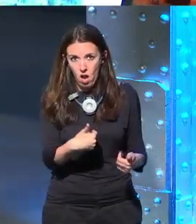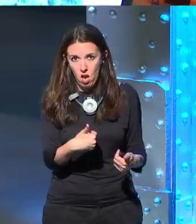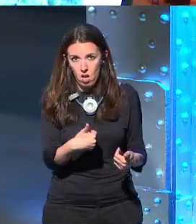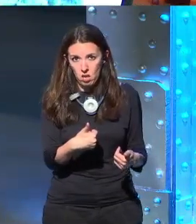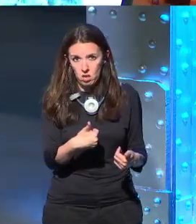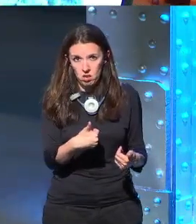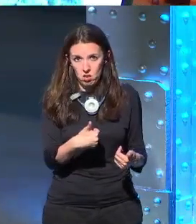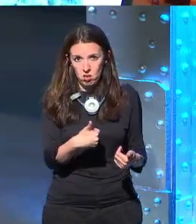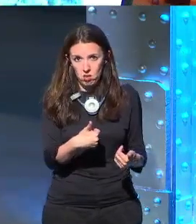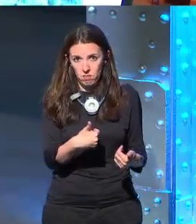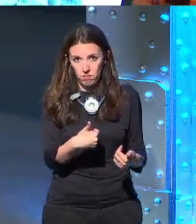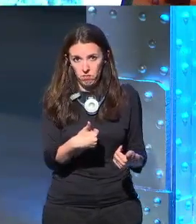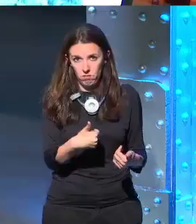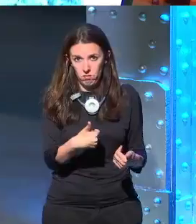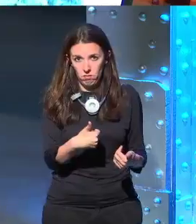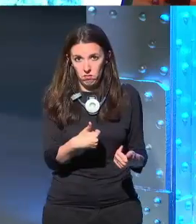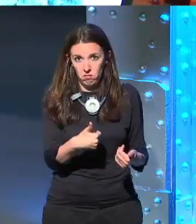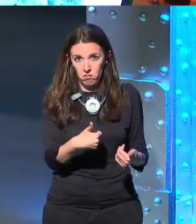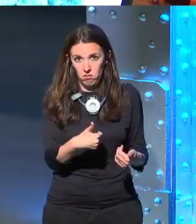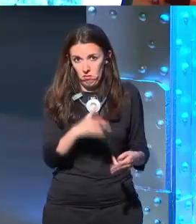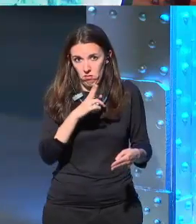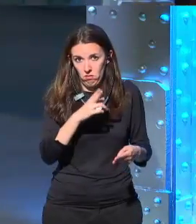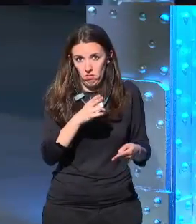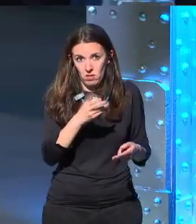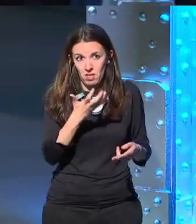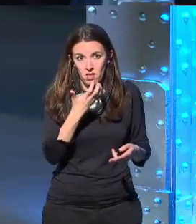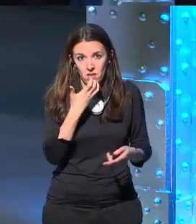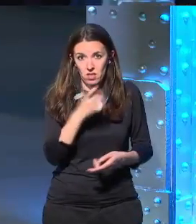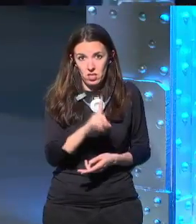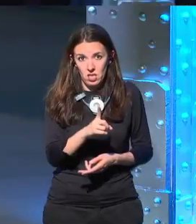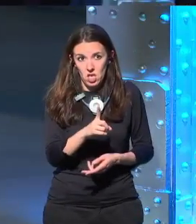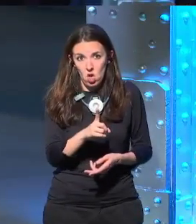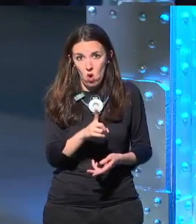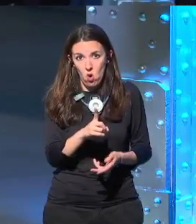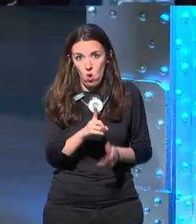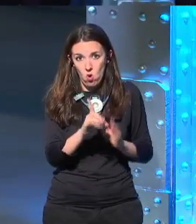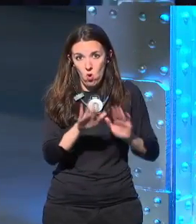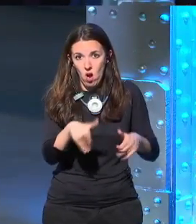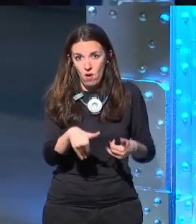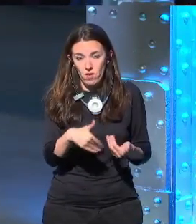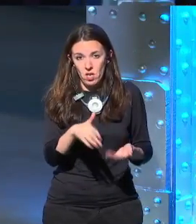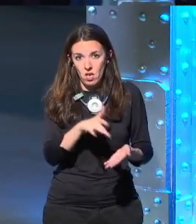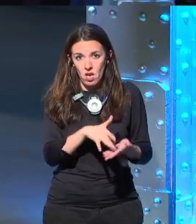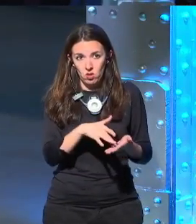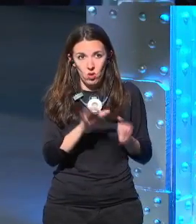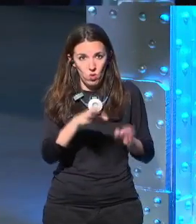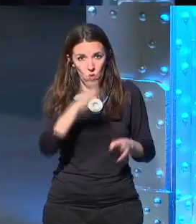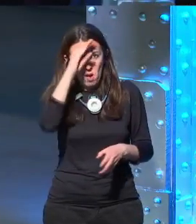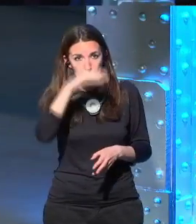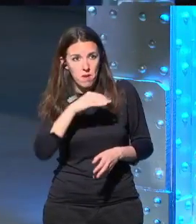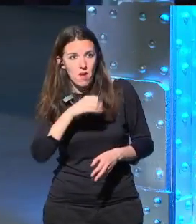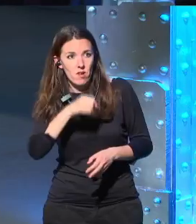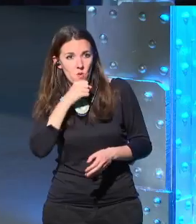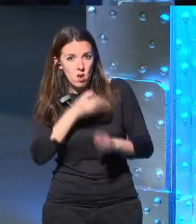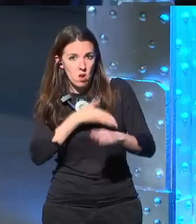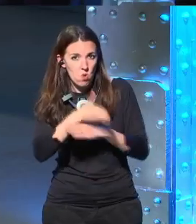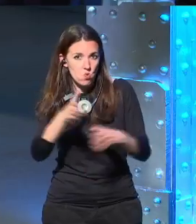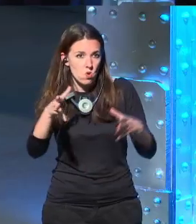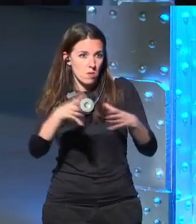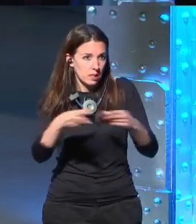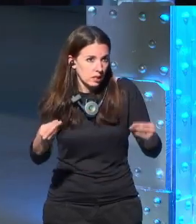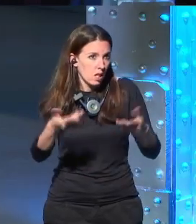sent to university and stuffed full of the scholastic wisdom of the Middle Ages. Instead,